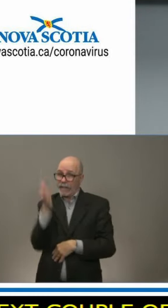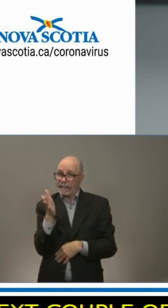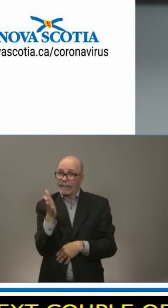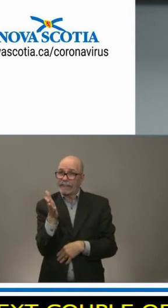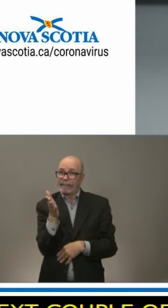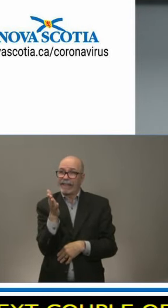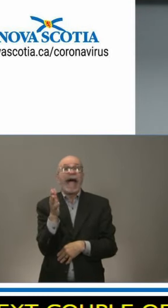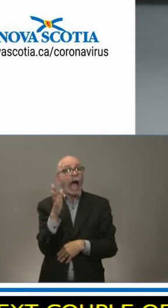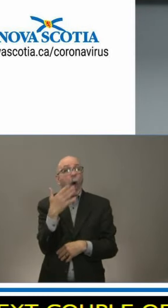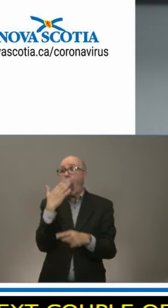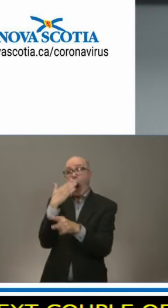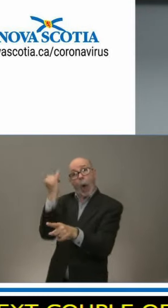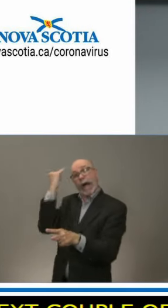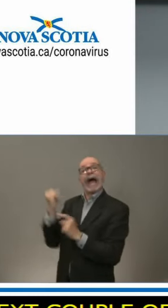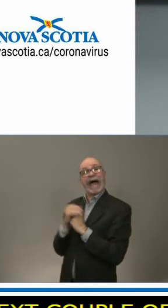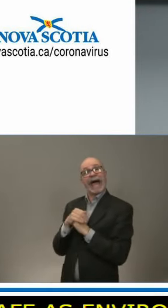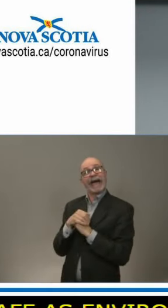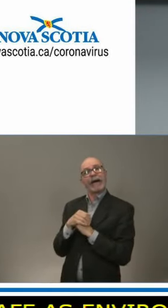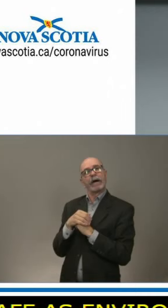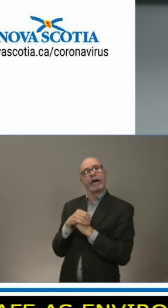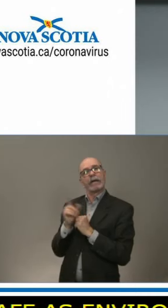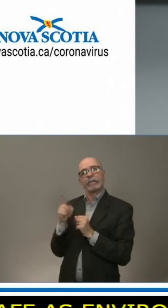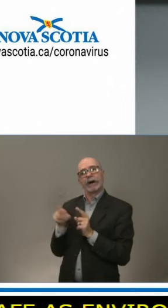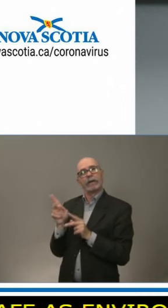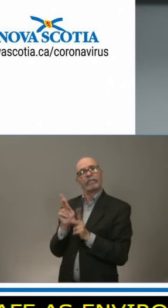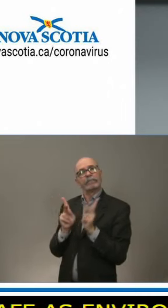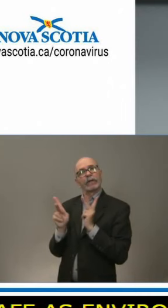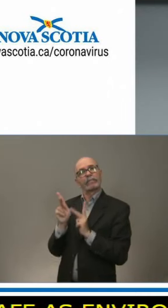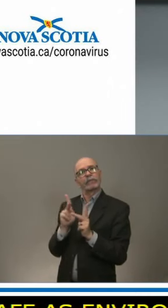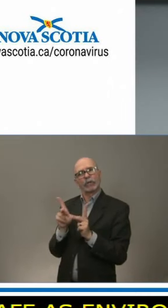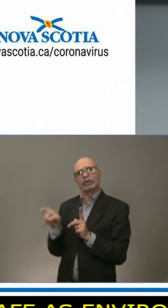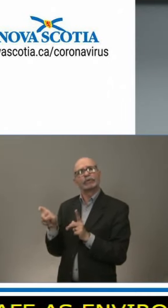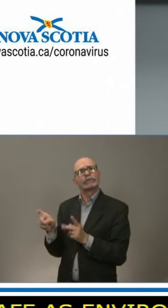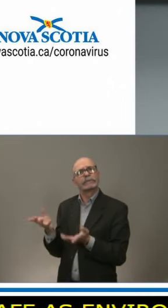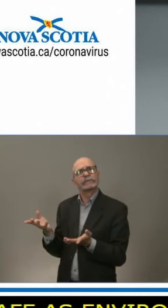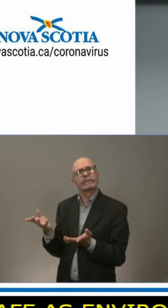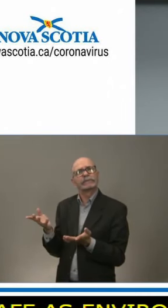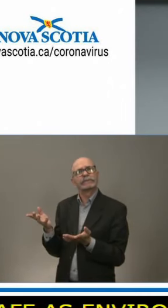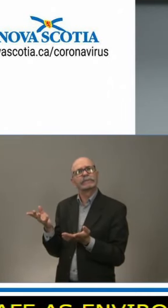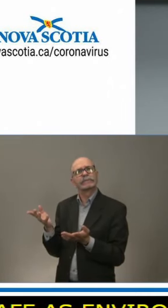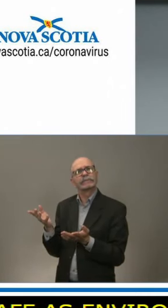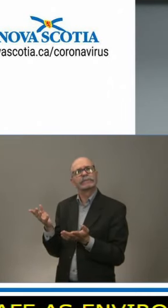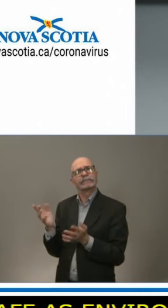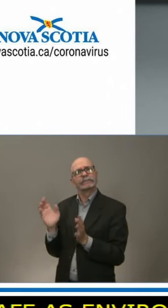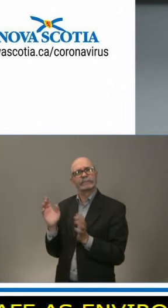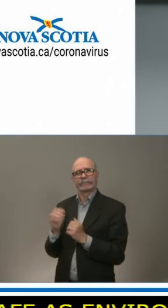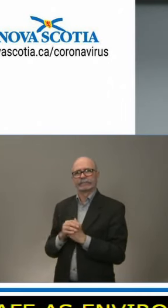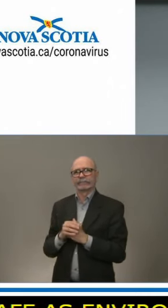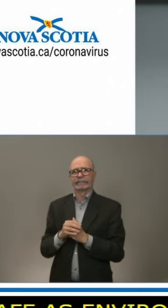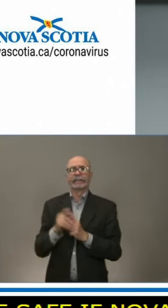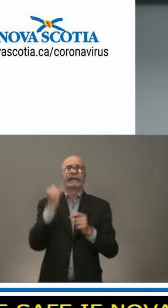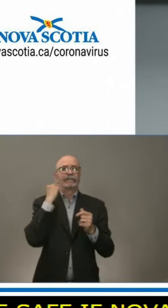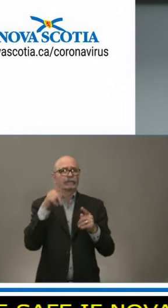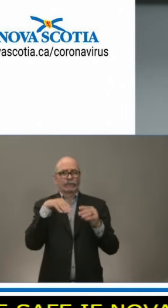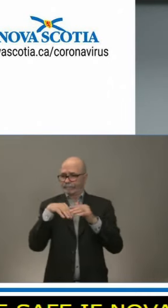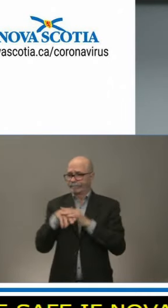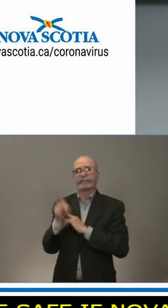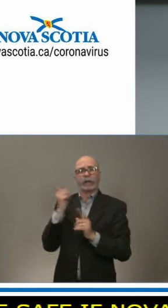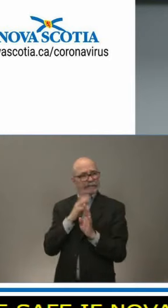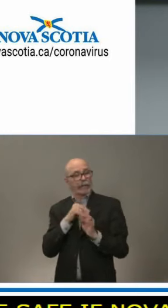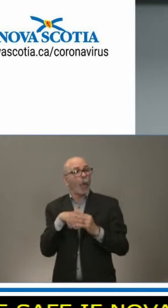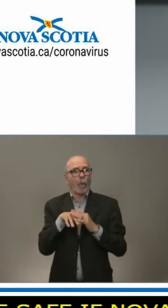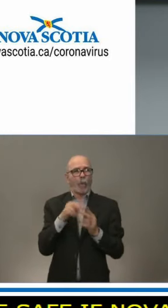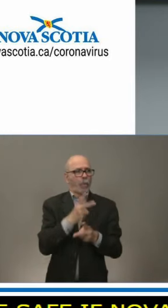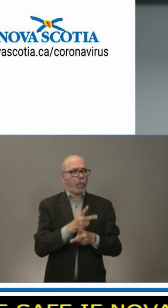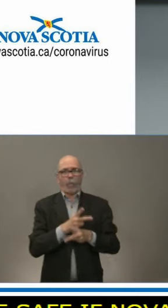stores take the actions that they need to take to keep each other safe.